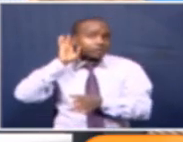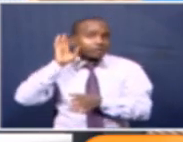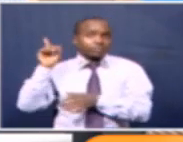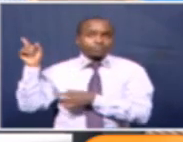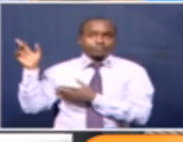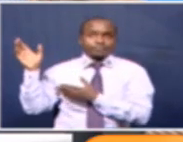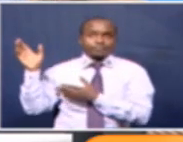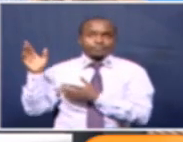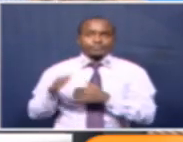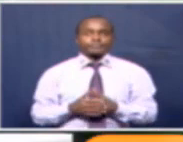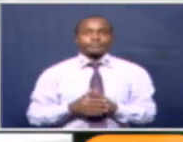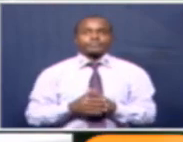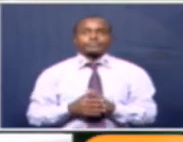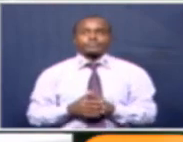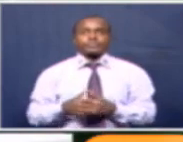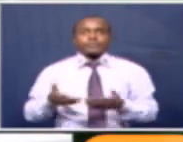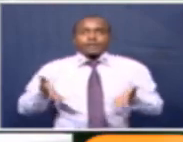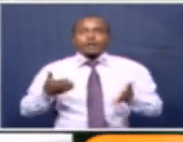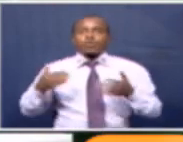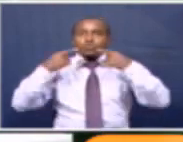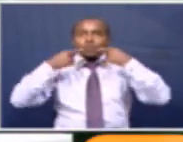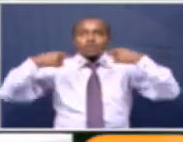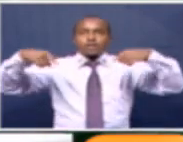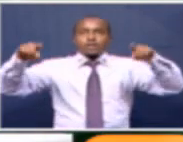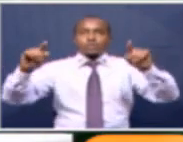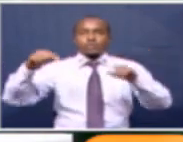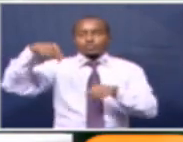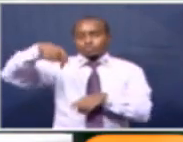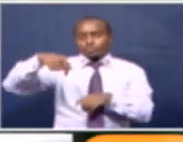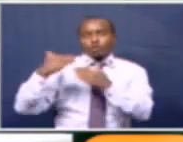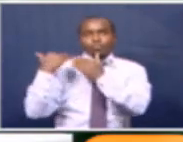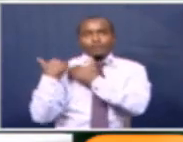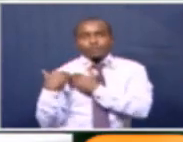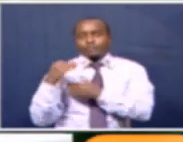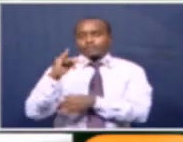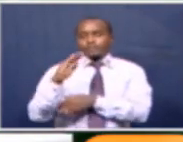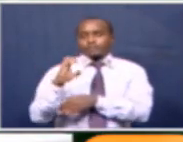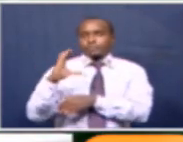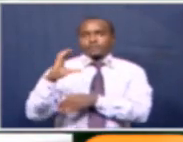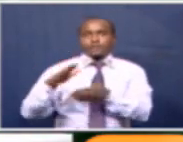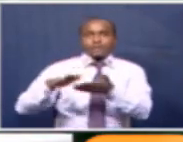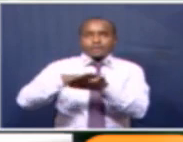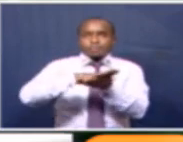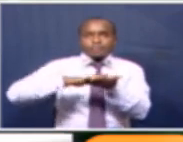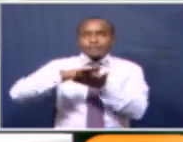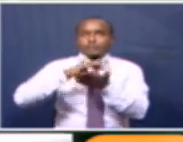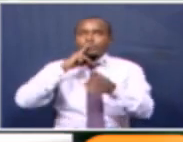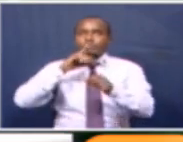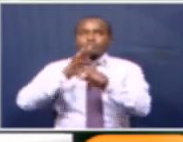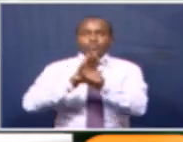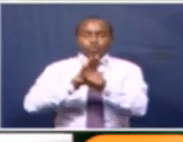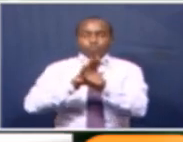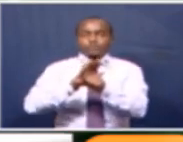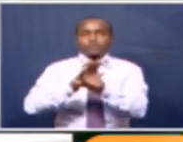say. I wish to announce to you today, on behalf of the IEBC, that based on assurances given to this